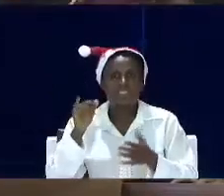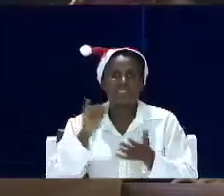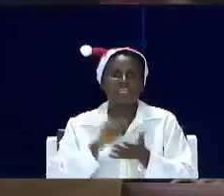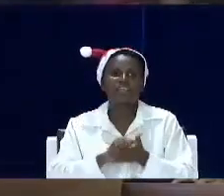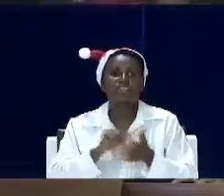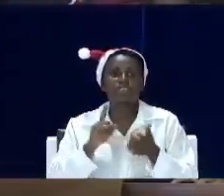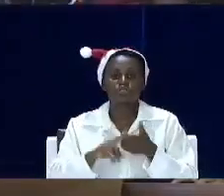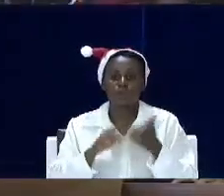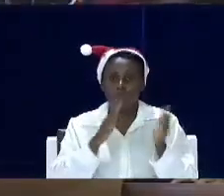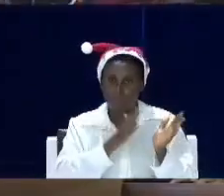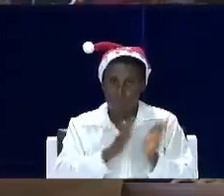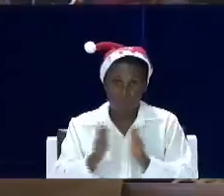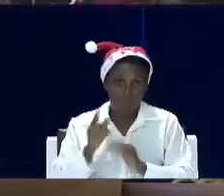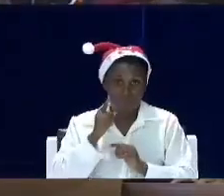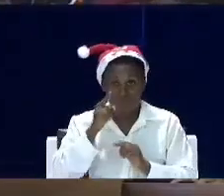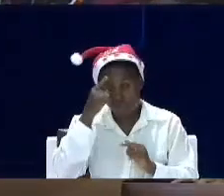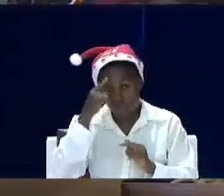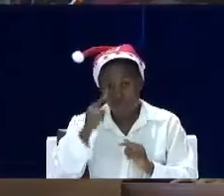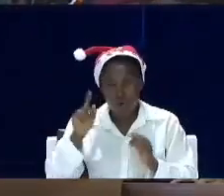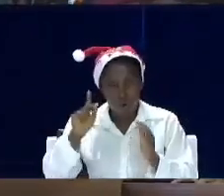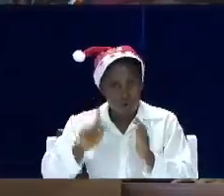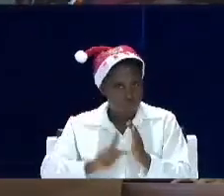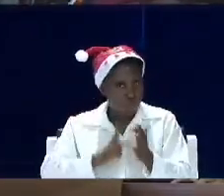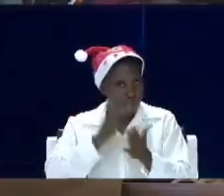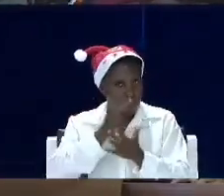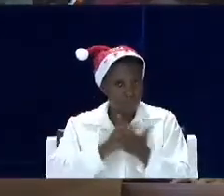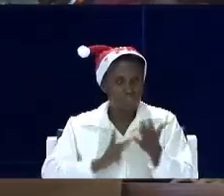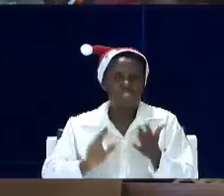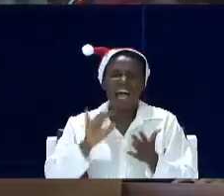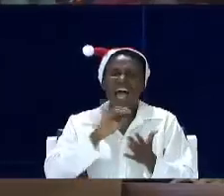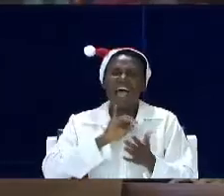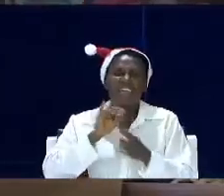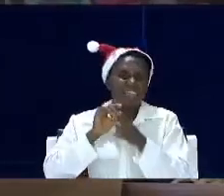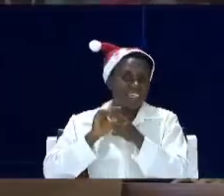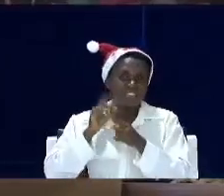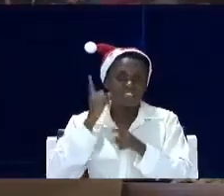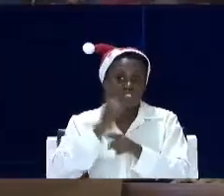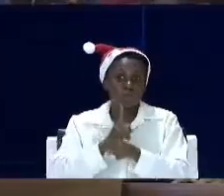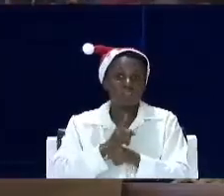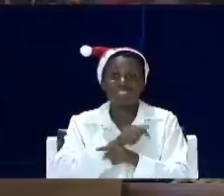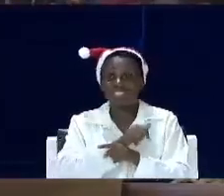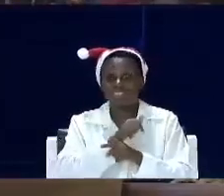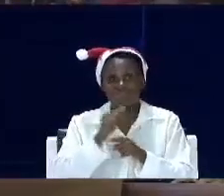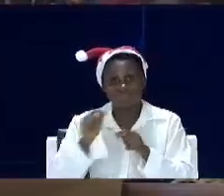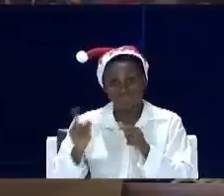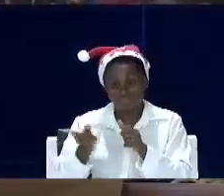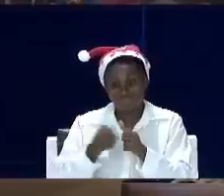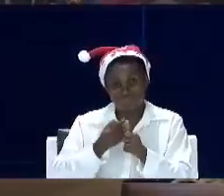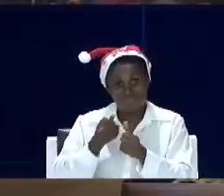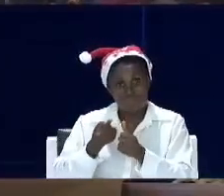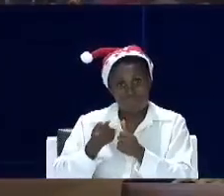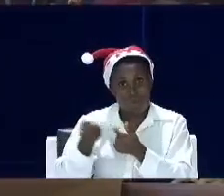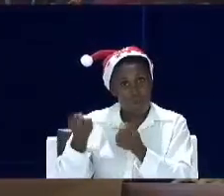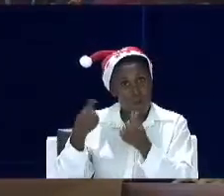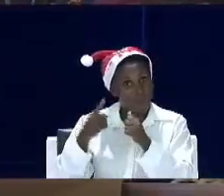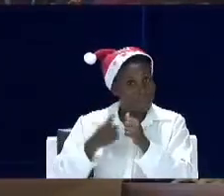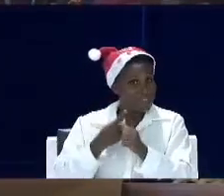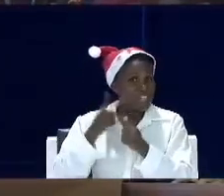you for double portion. So I am just a foreigner to prepare the